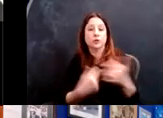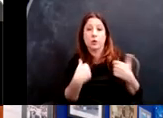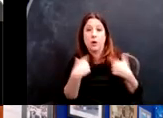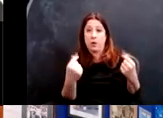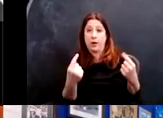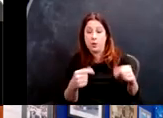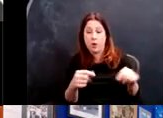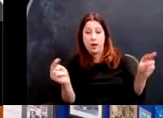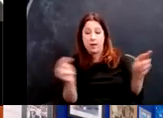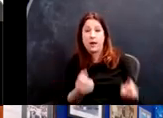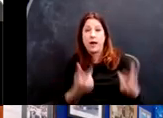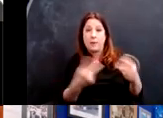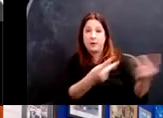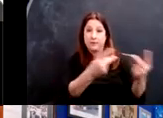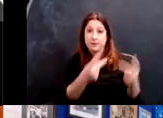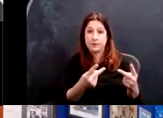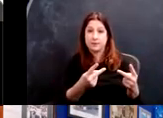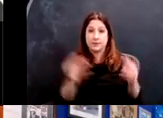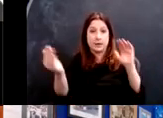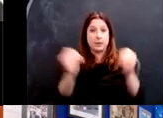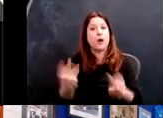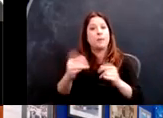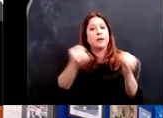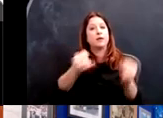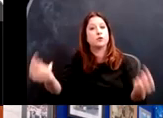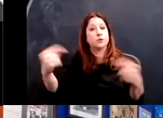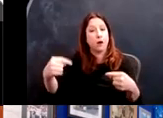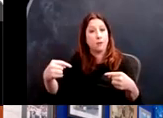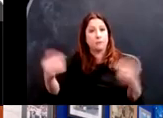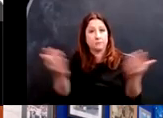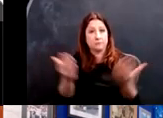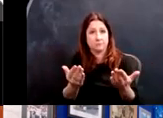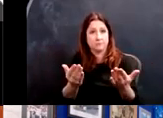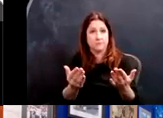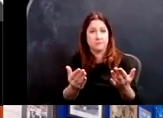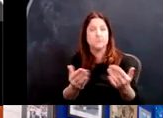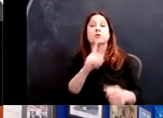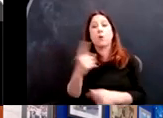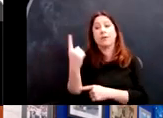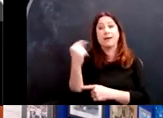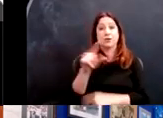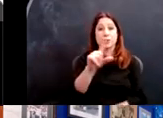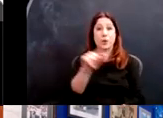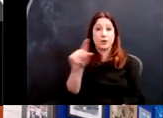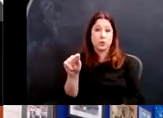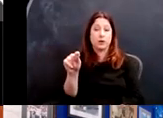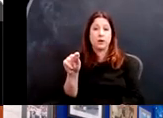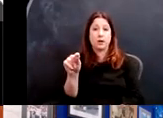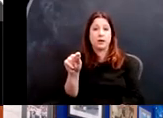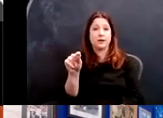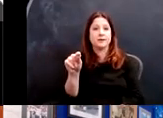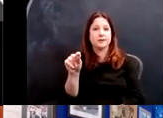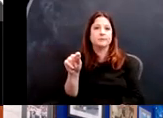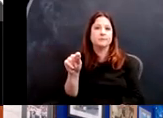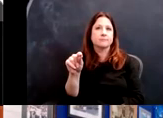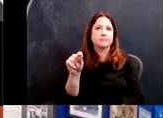visits and the number of individuals. So last year in 2020, you know, throughout